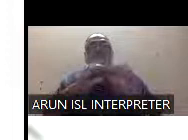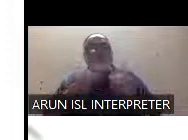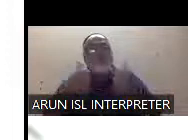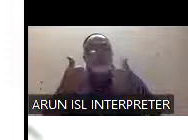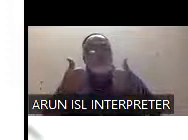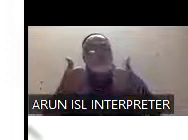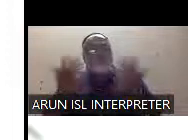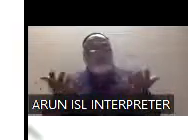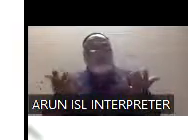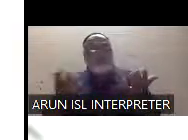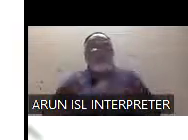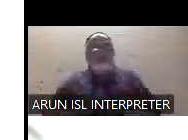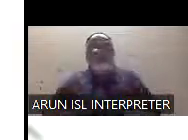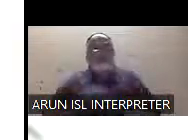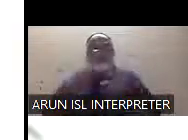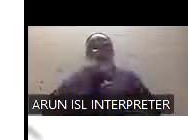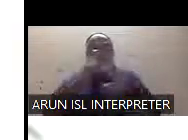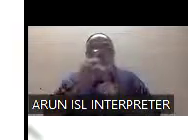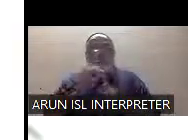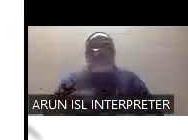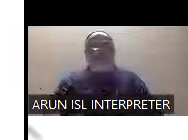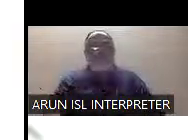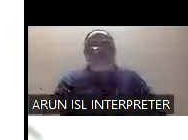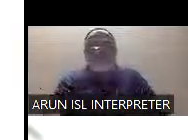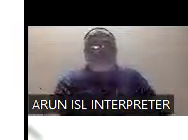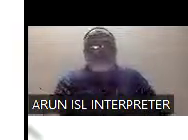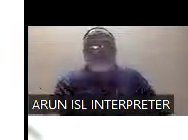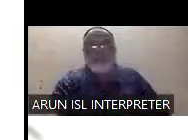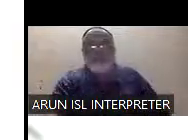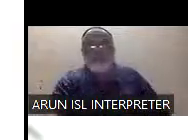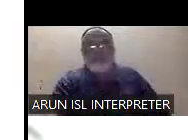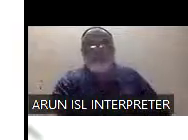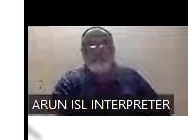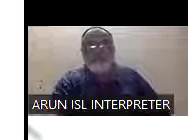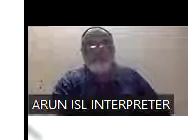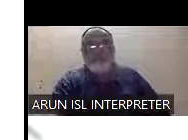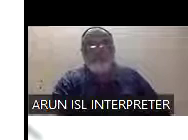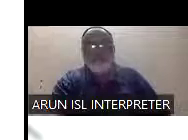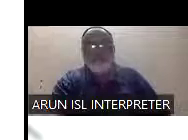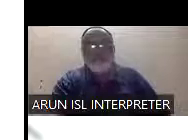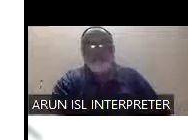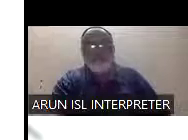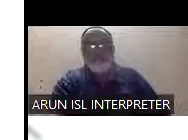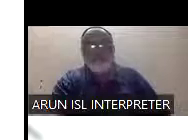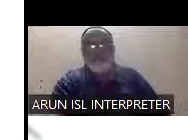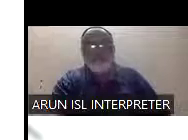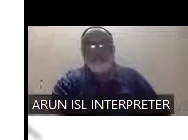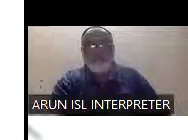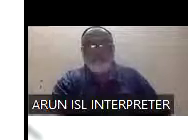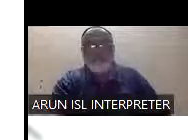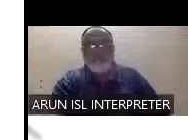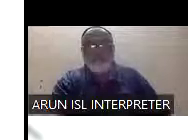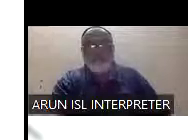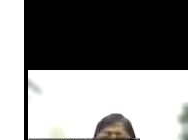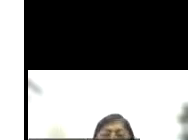So before going into understanding what is required for people with ambulant, non-ambulant, visual and hearing